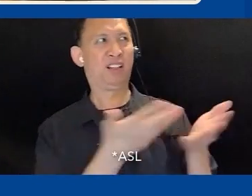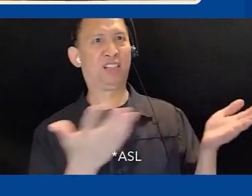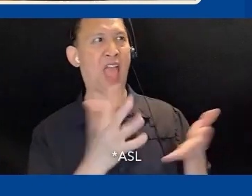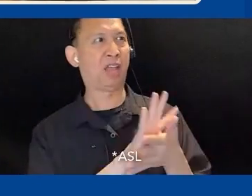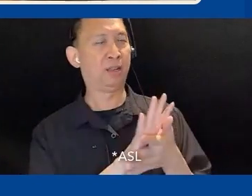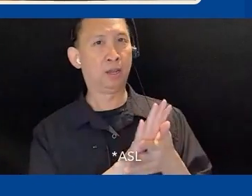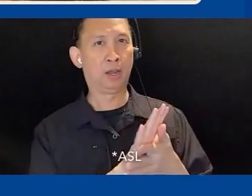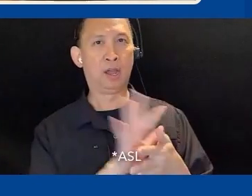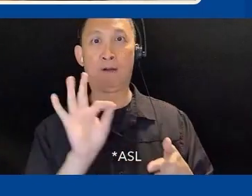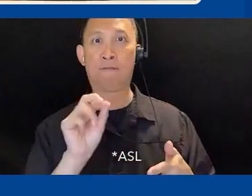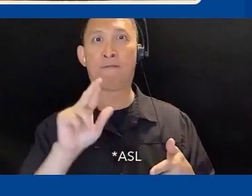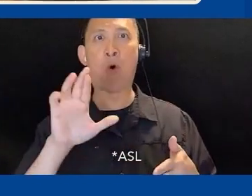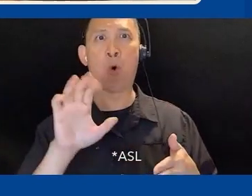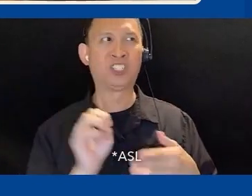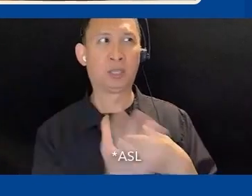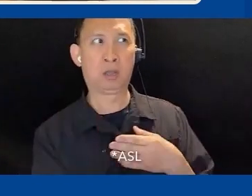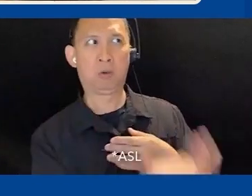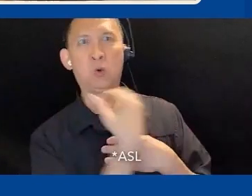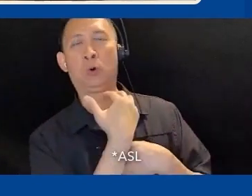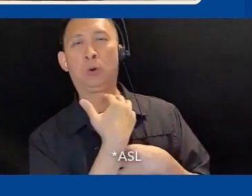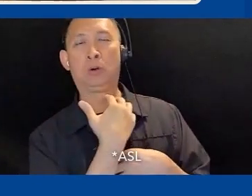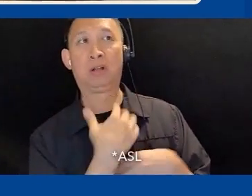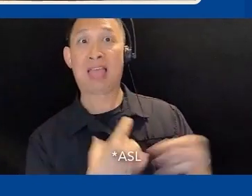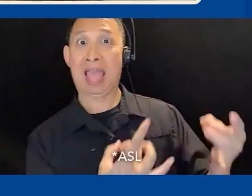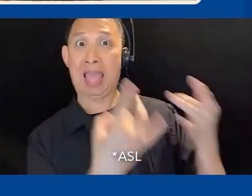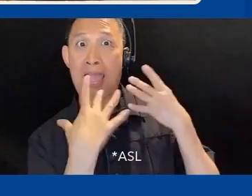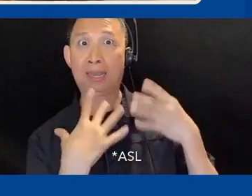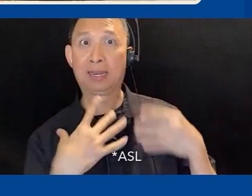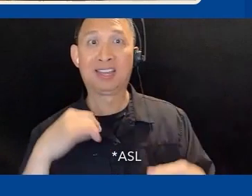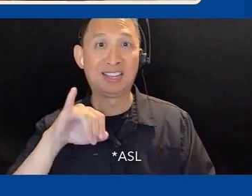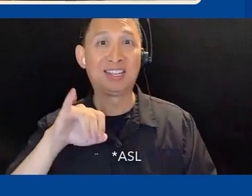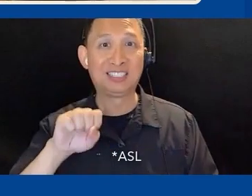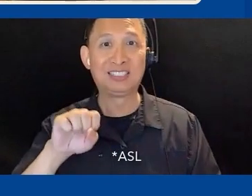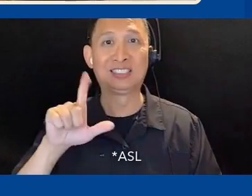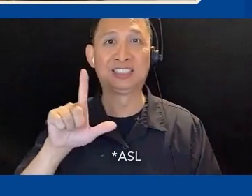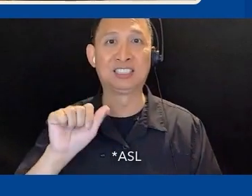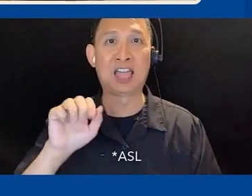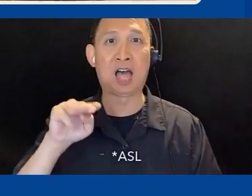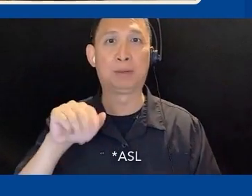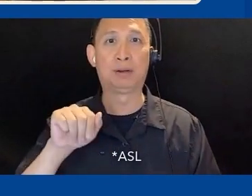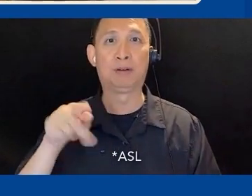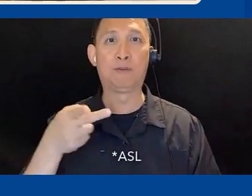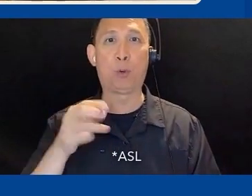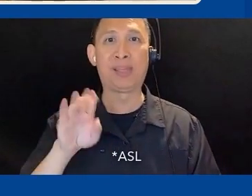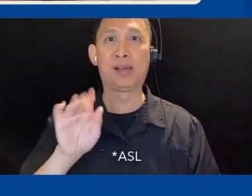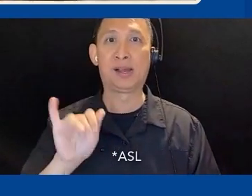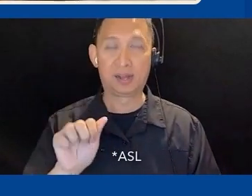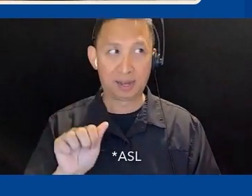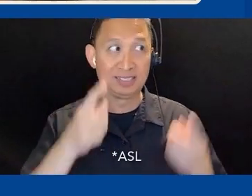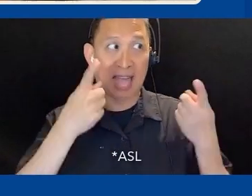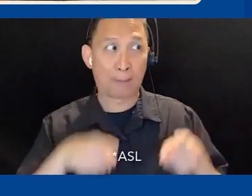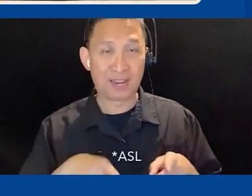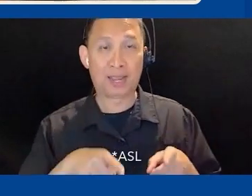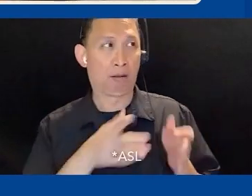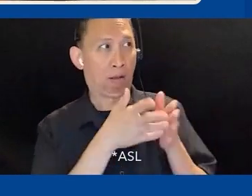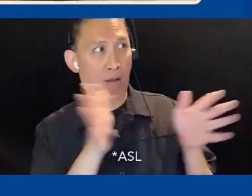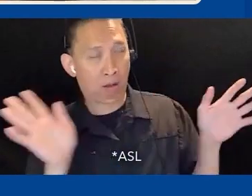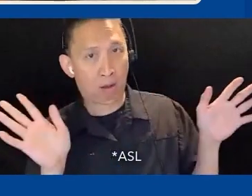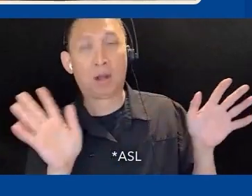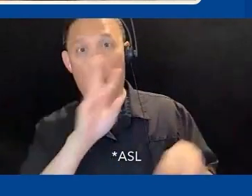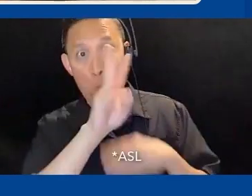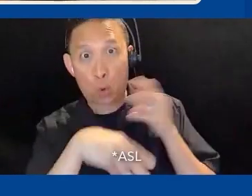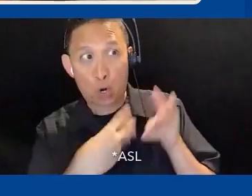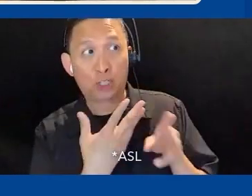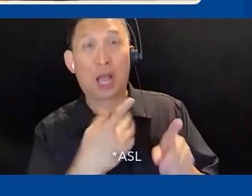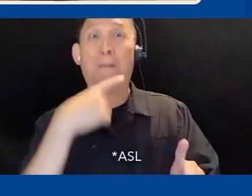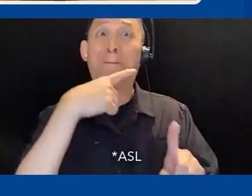and Islamophobia is worldwide. When it's something that's happening in the arts, which is our field, you know, it only makes sense